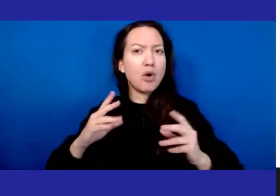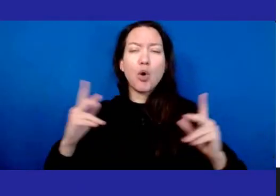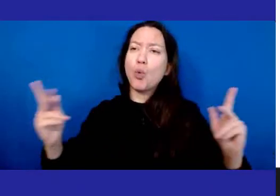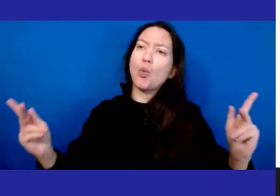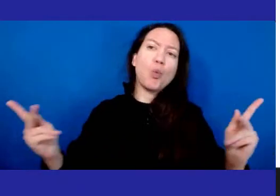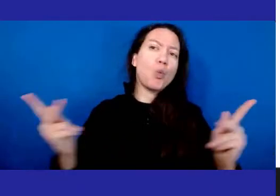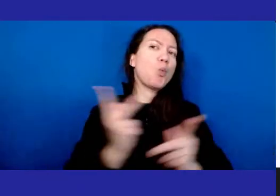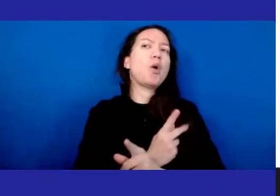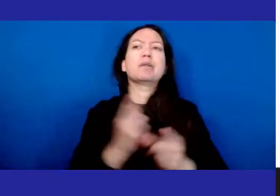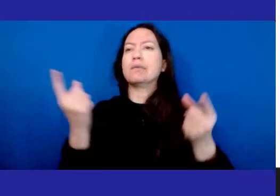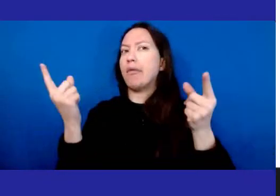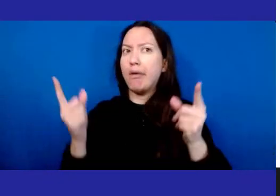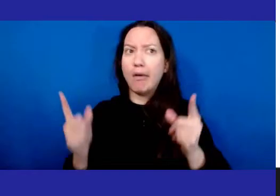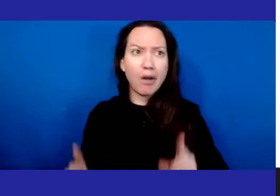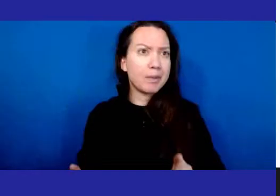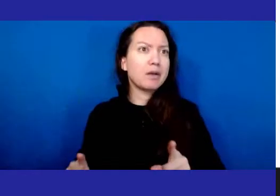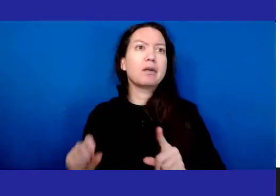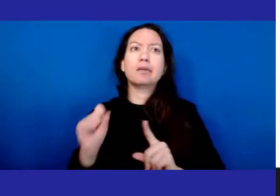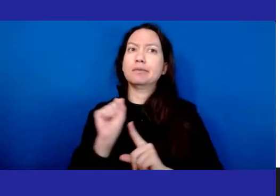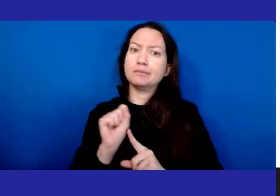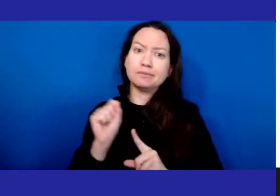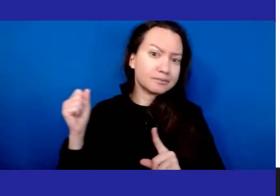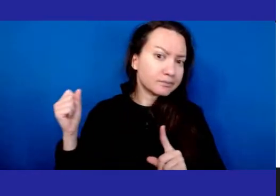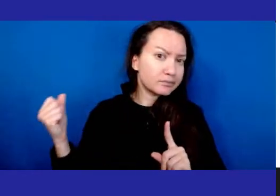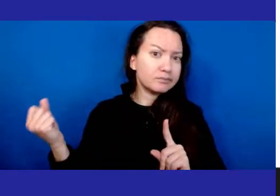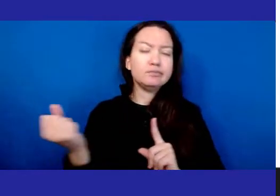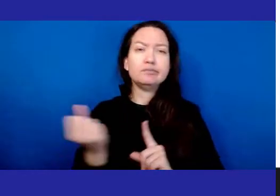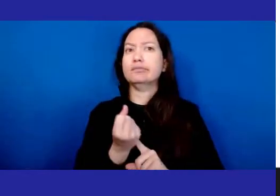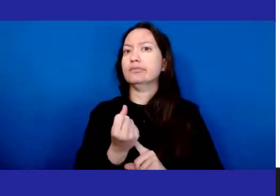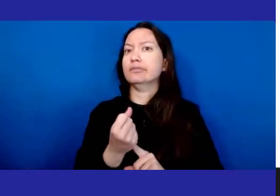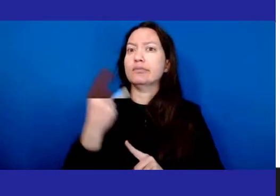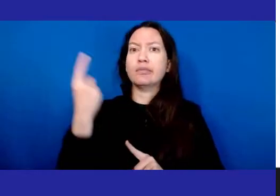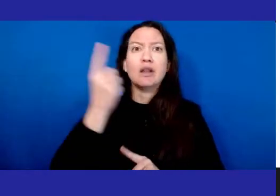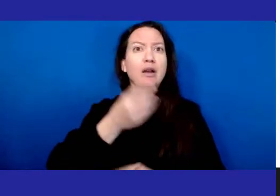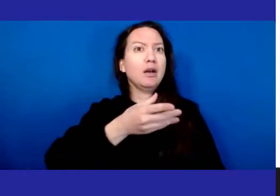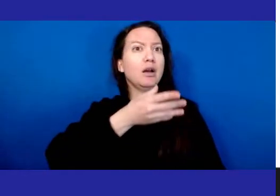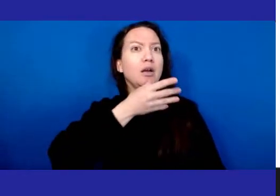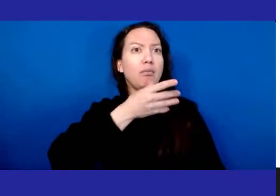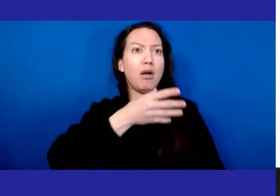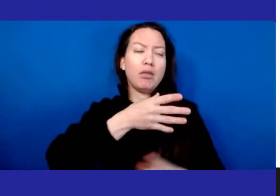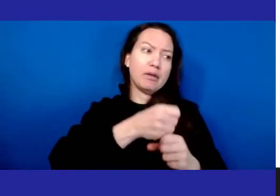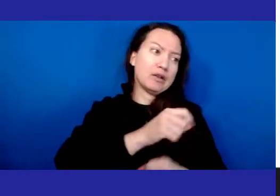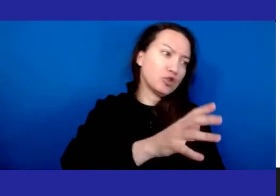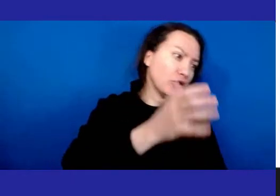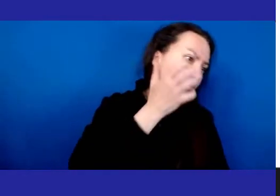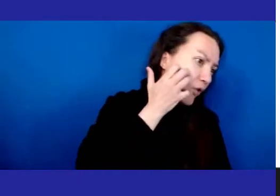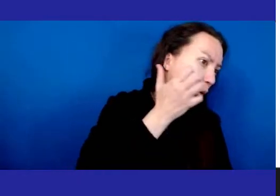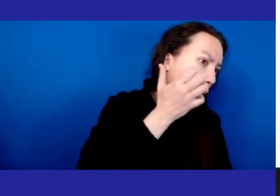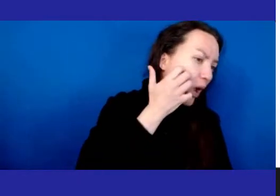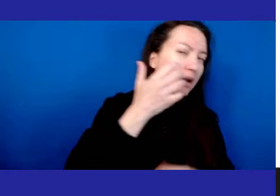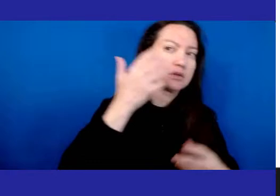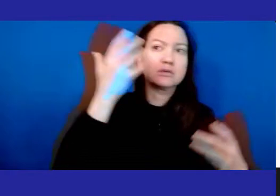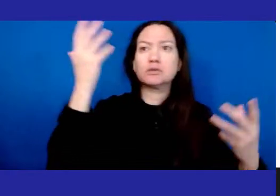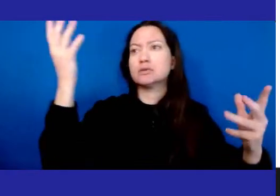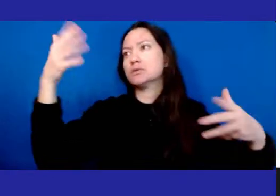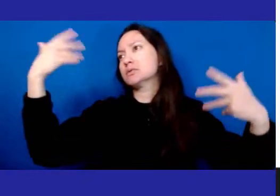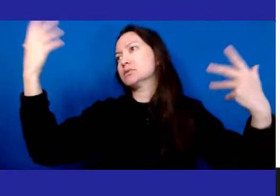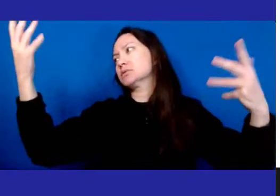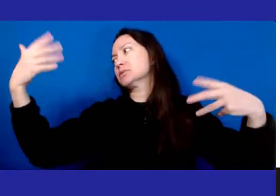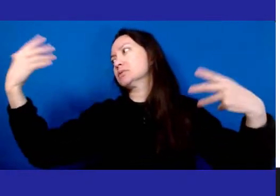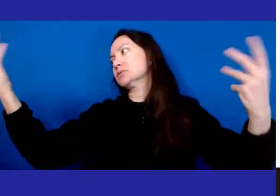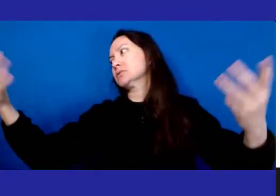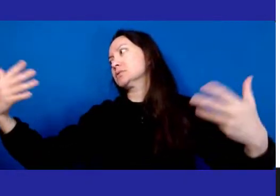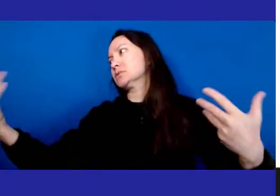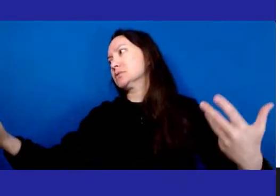case, right, scenario. Is someone, your mother gets your phone, and